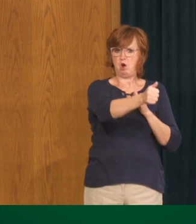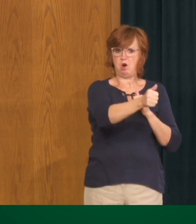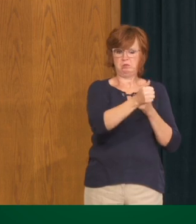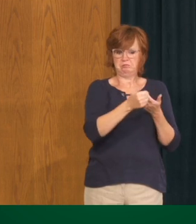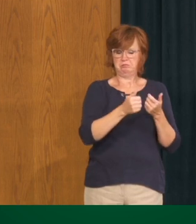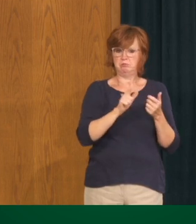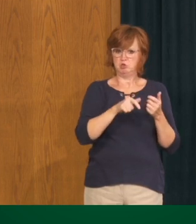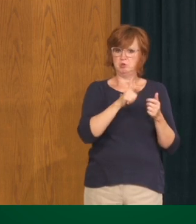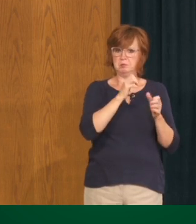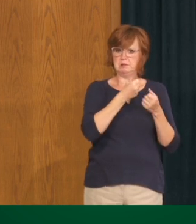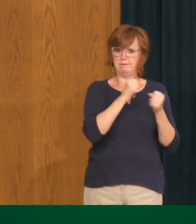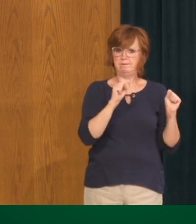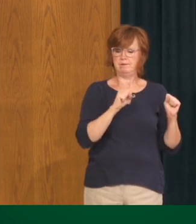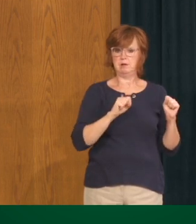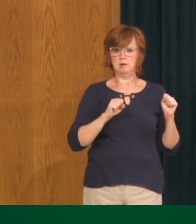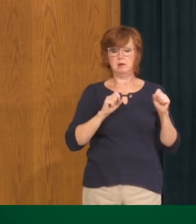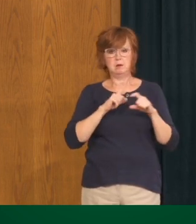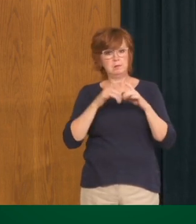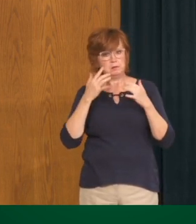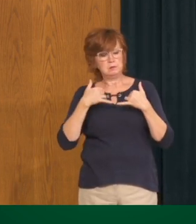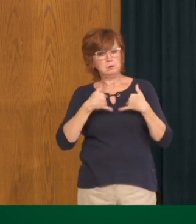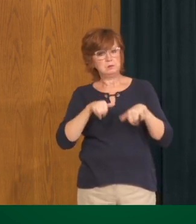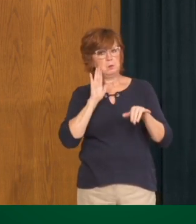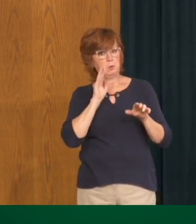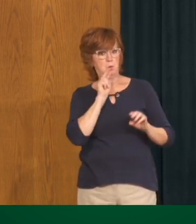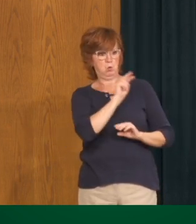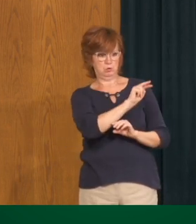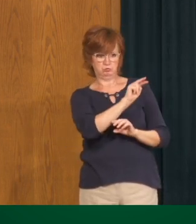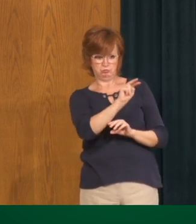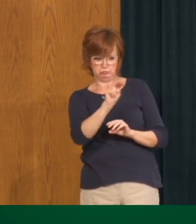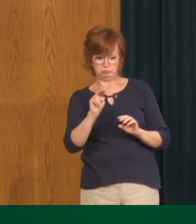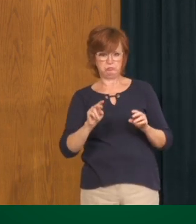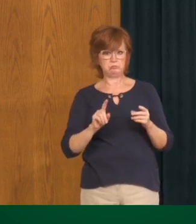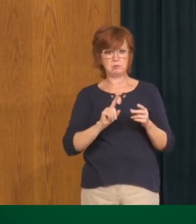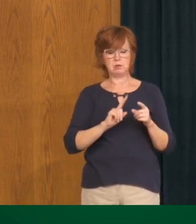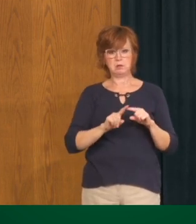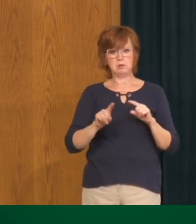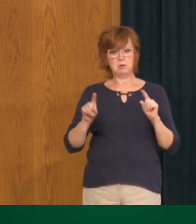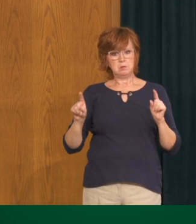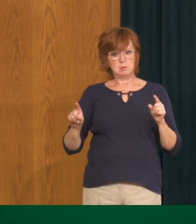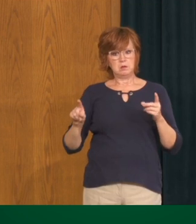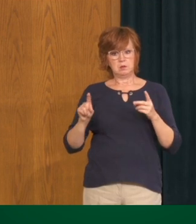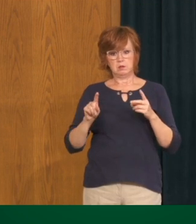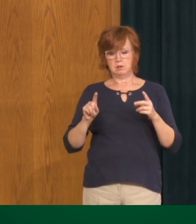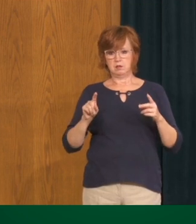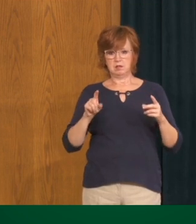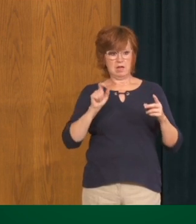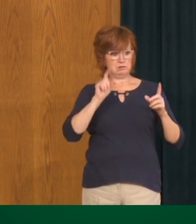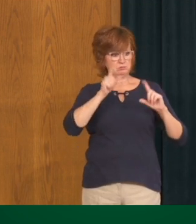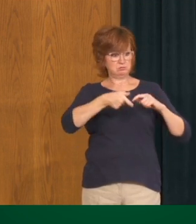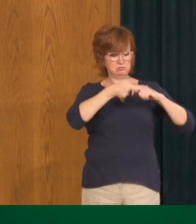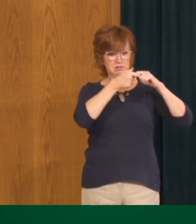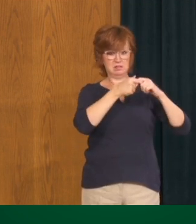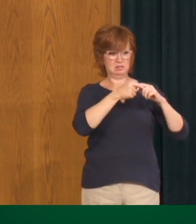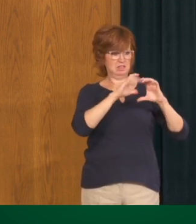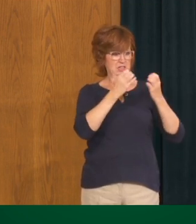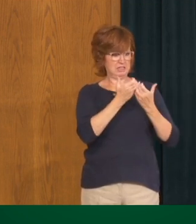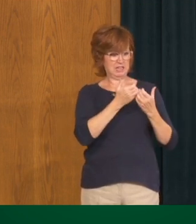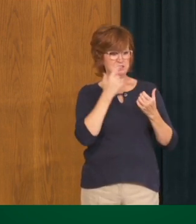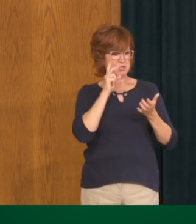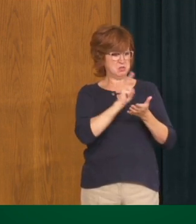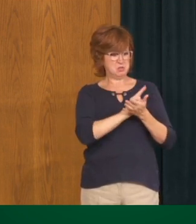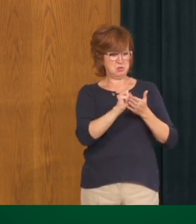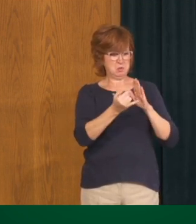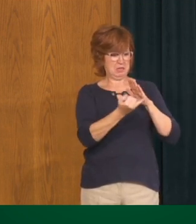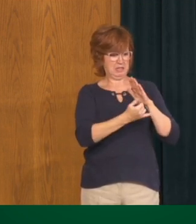the teacher or children, and there may be rarely a reason to suspend the whole class for a couple of weeks. But